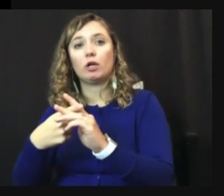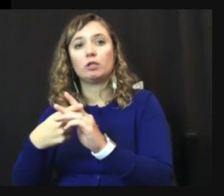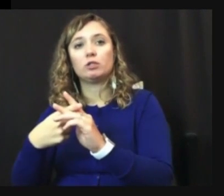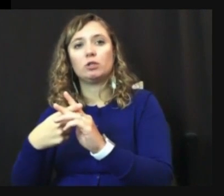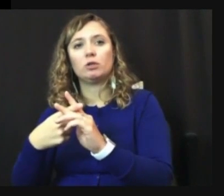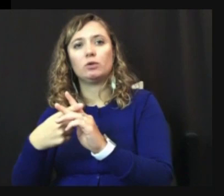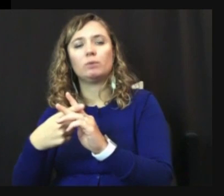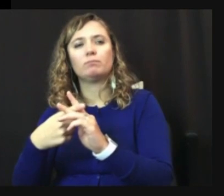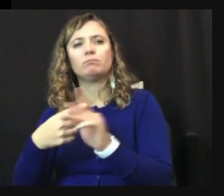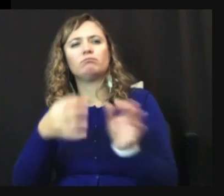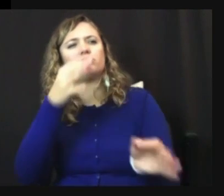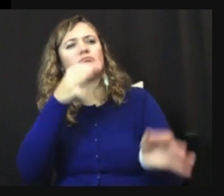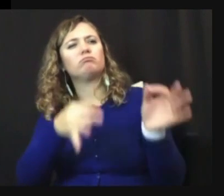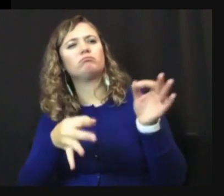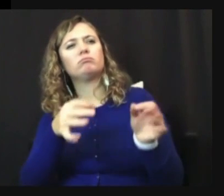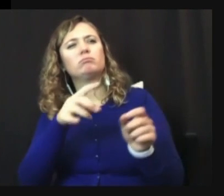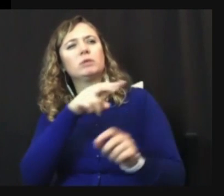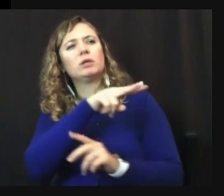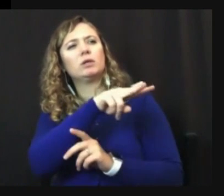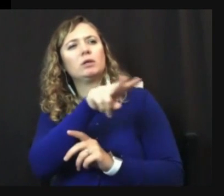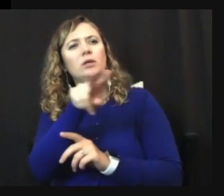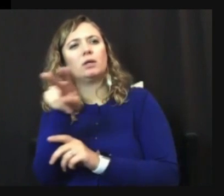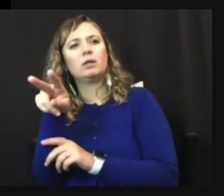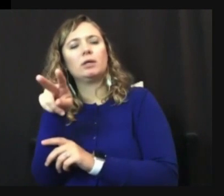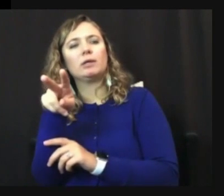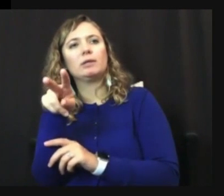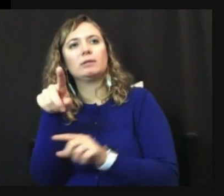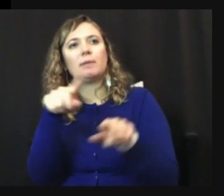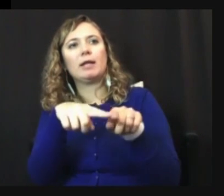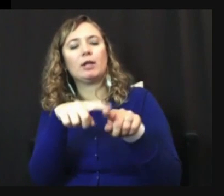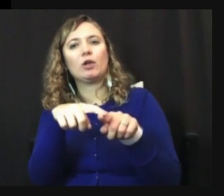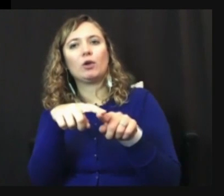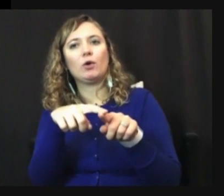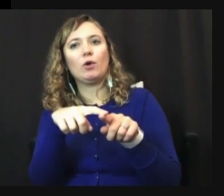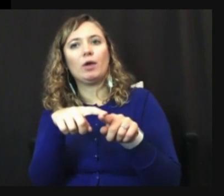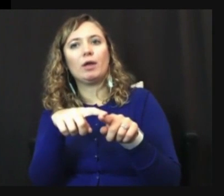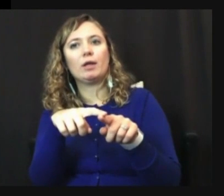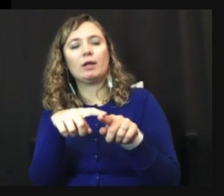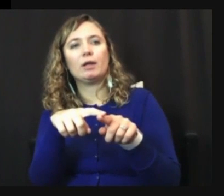based off of how you feel when you're doing the same kind of reaction.